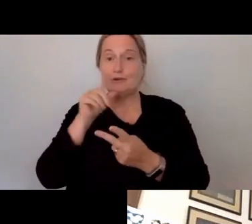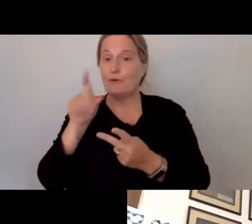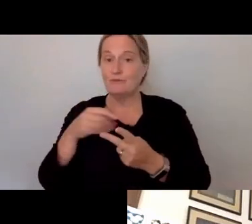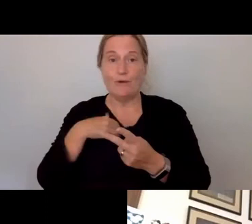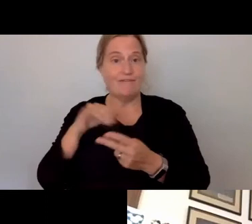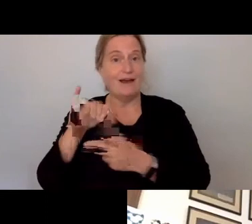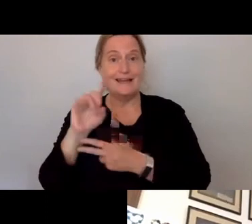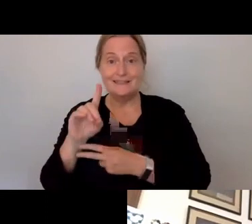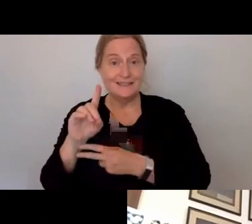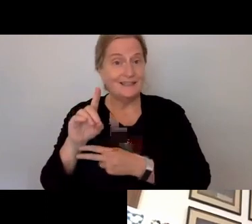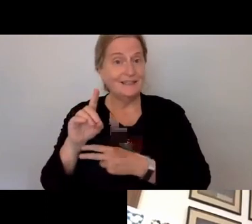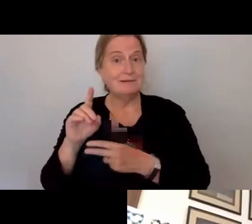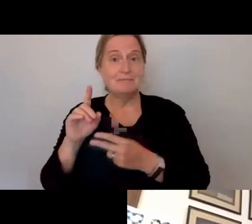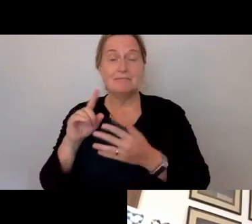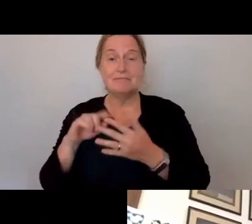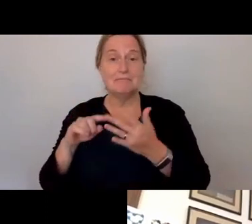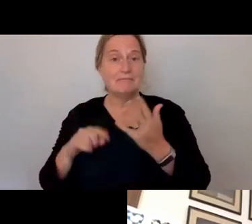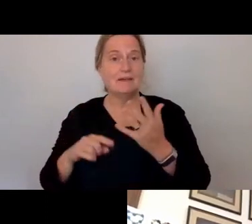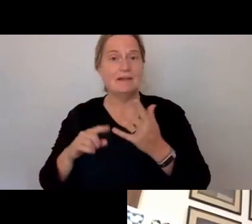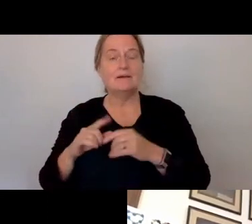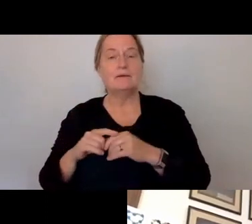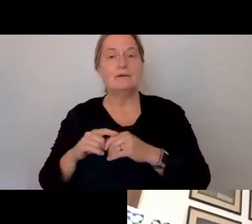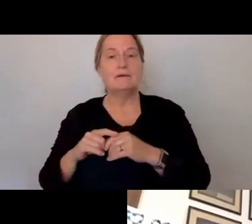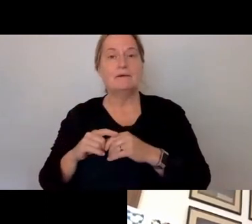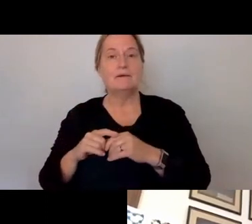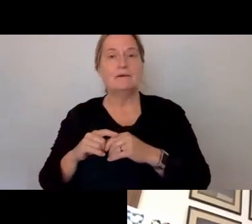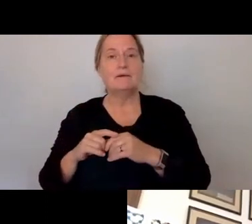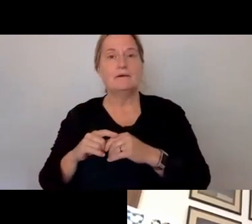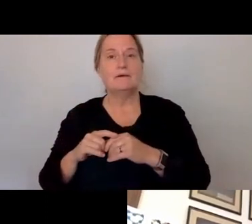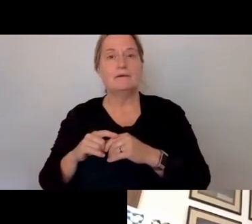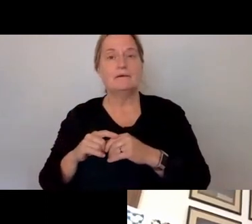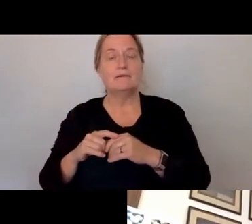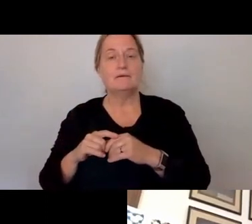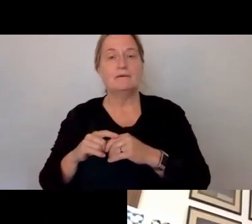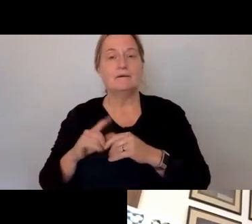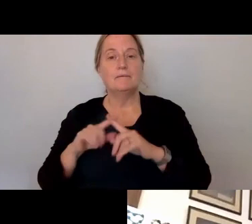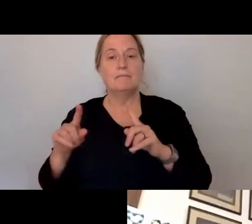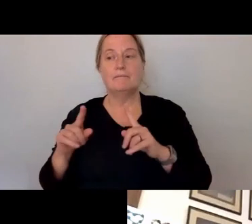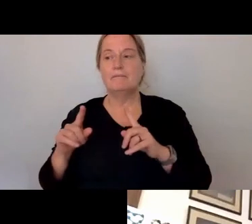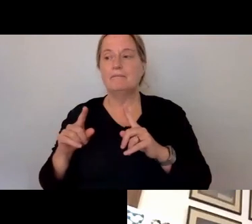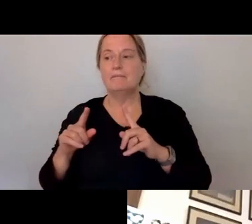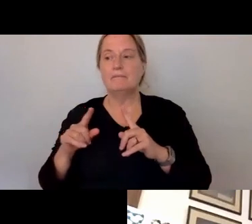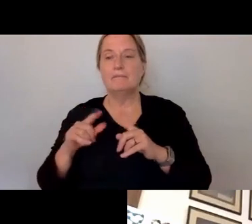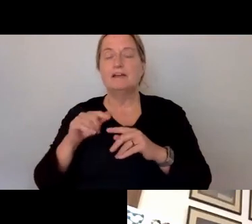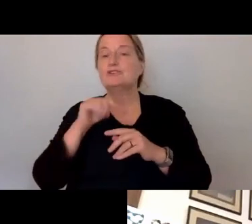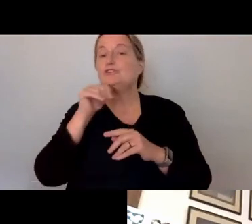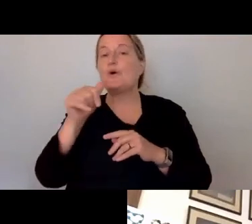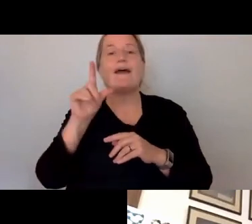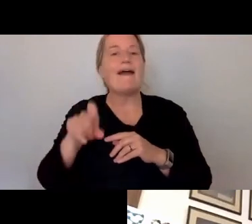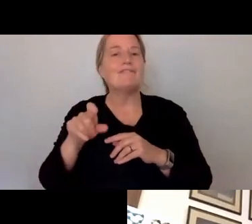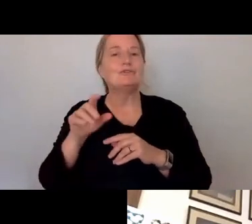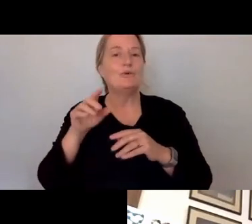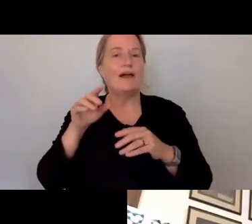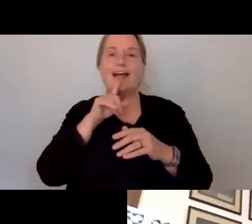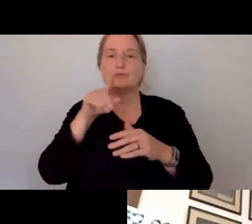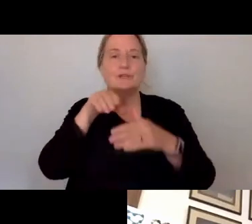But the time when you actually have to go is past. And that was changed when was the no